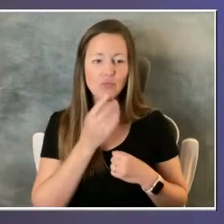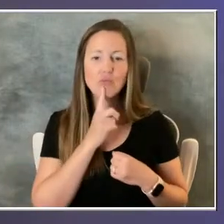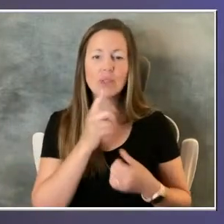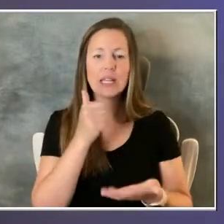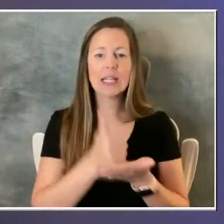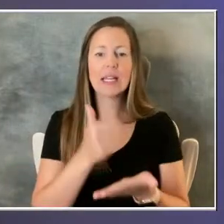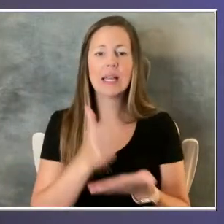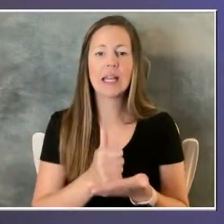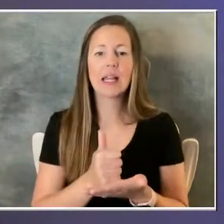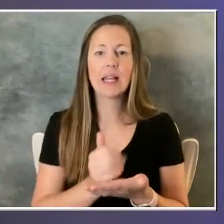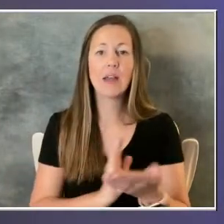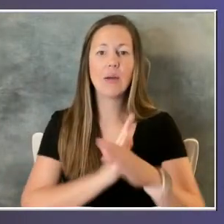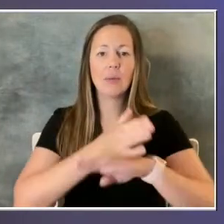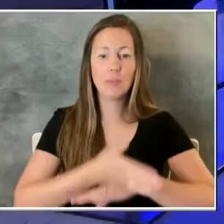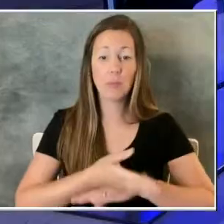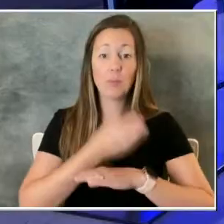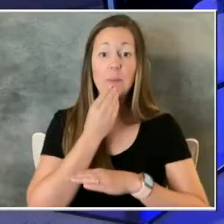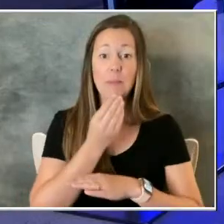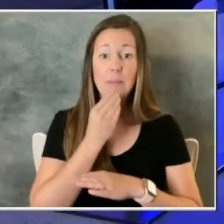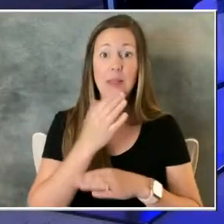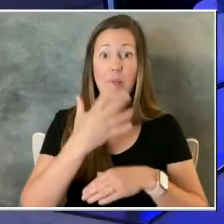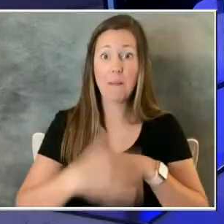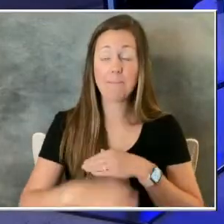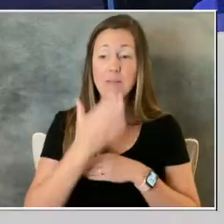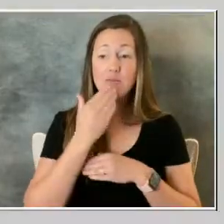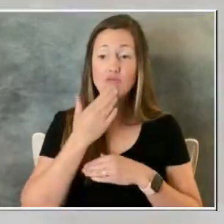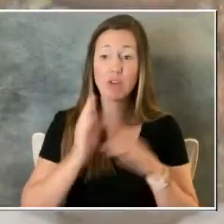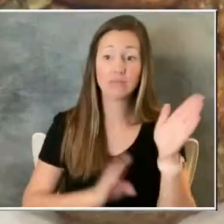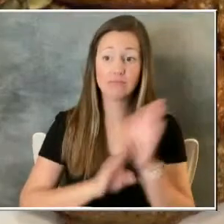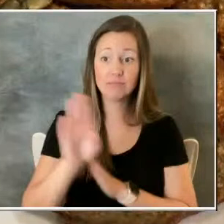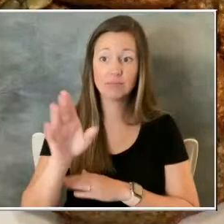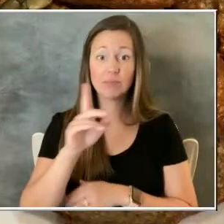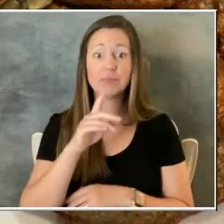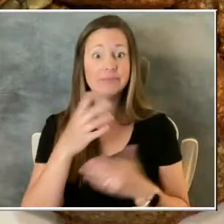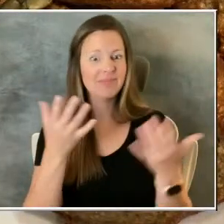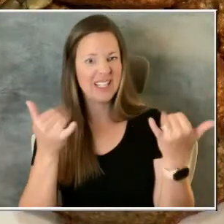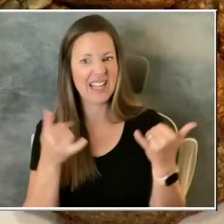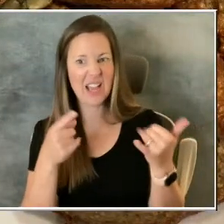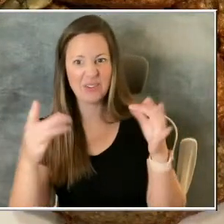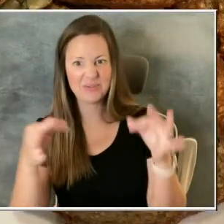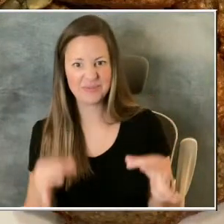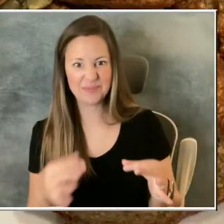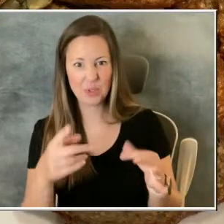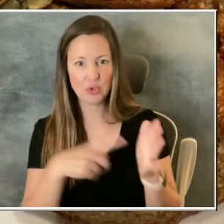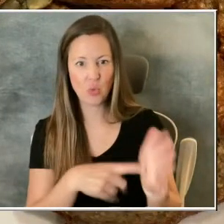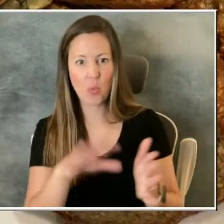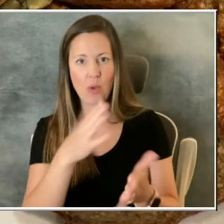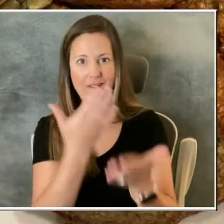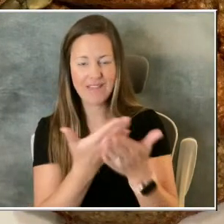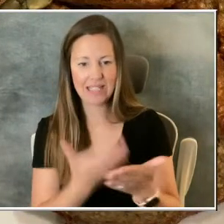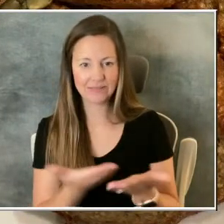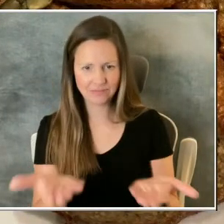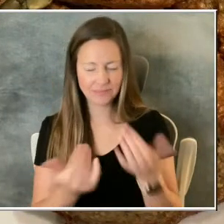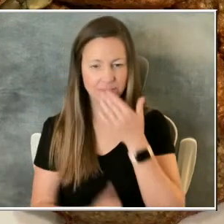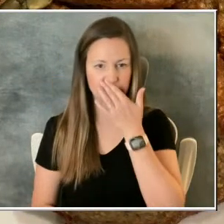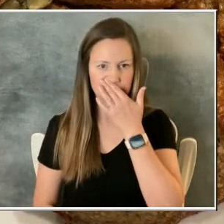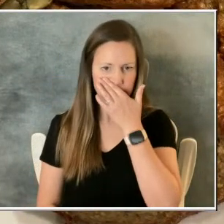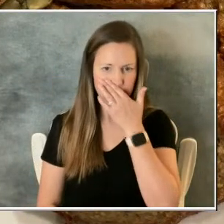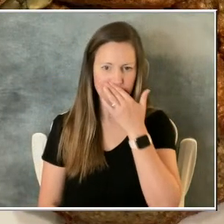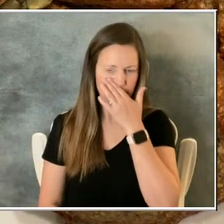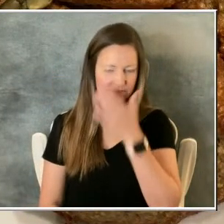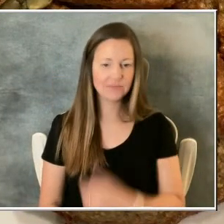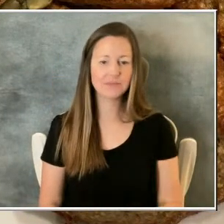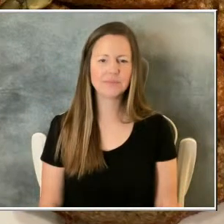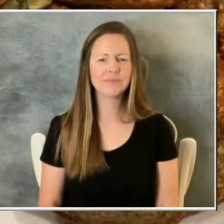post-meal blood sugar spike. All right, the key to all of this is the nutrition. Let's bring up the nutrition facts and tell us what we're seeing here and what really stands out. I'm seeing low